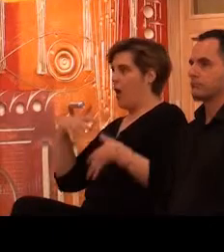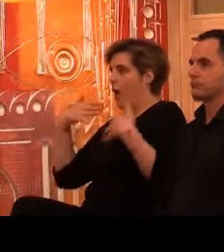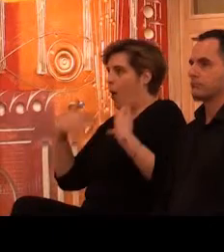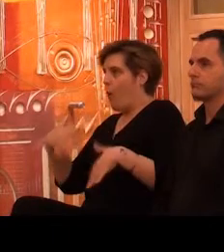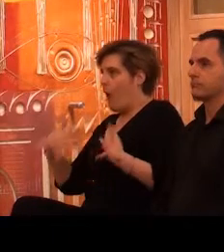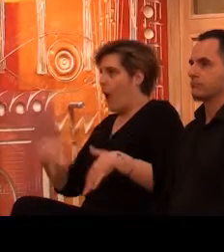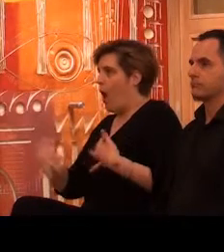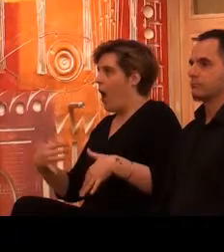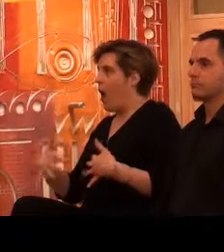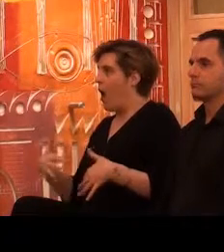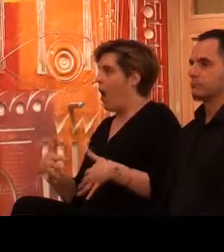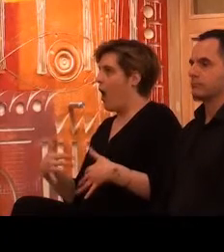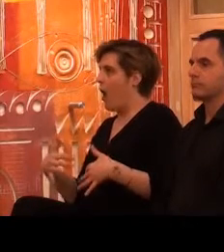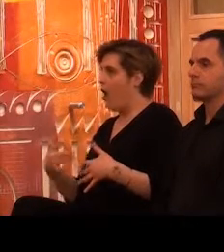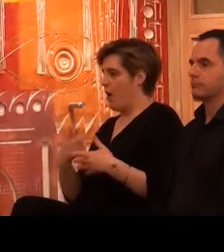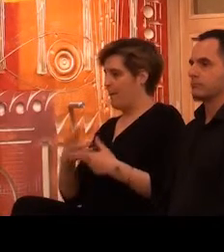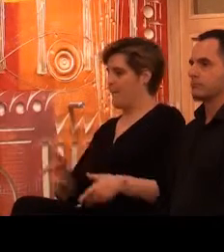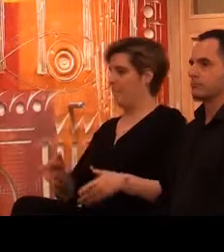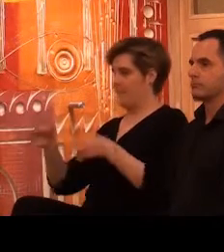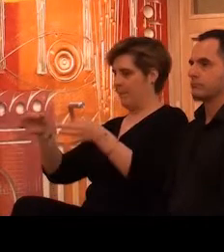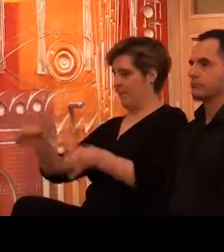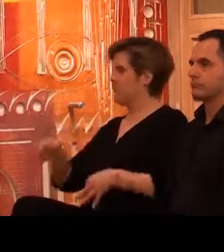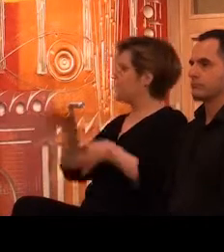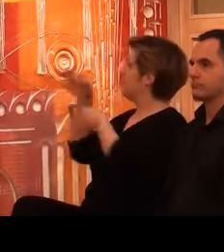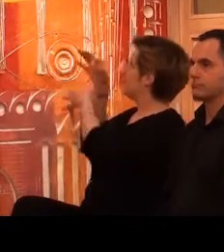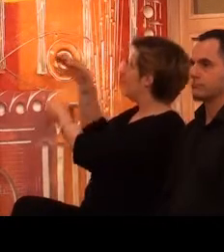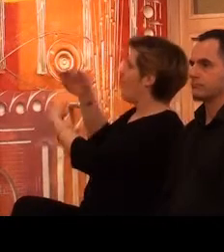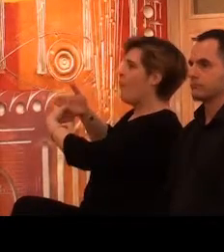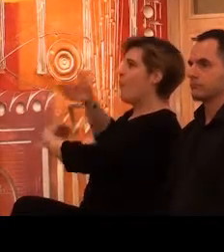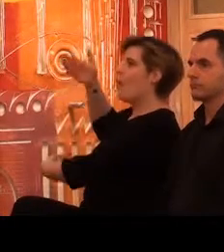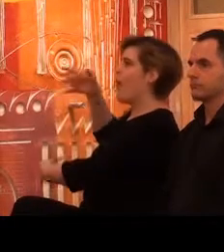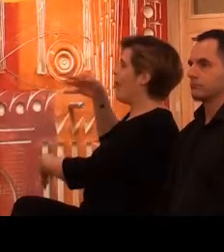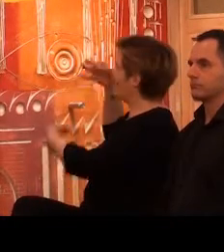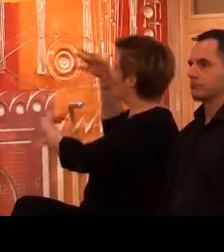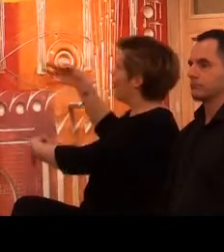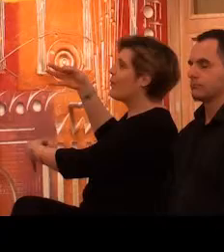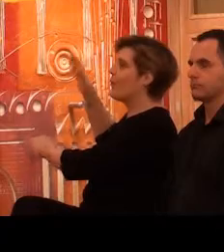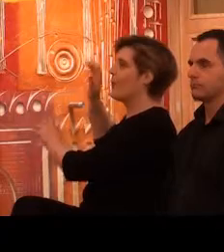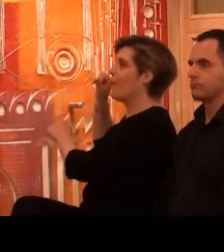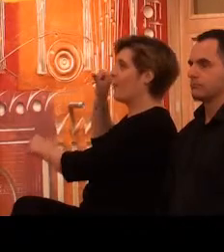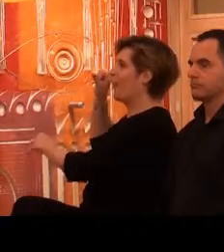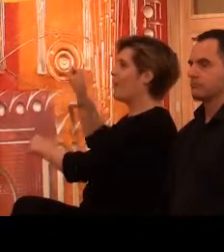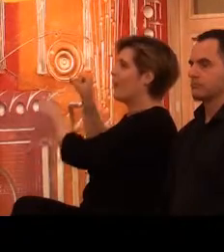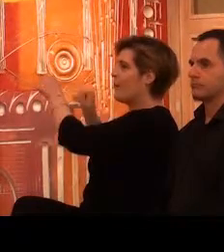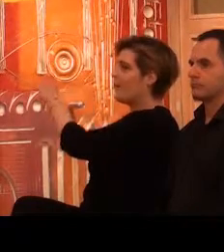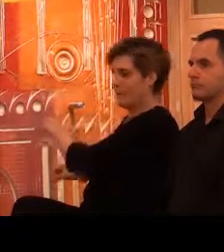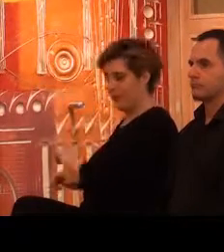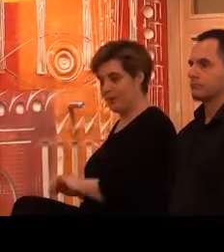And I immediately put a copy on the wall in my office. This is